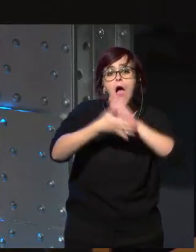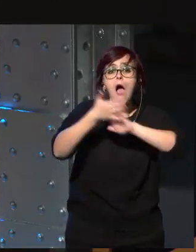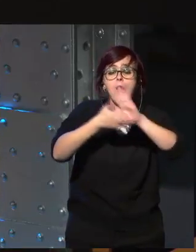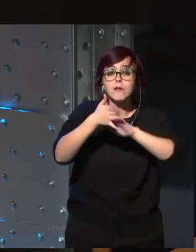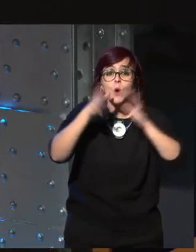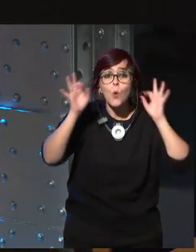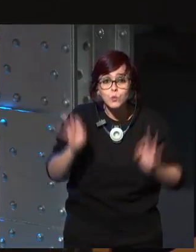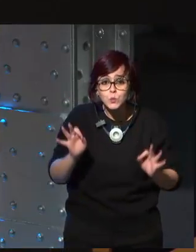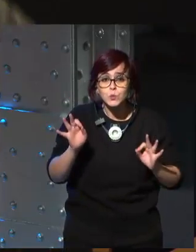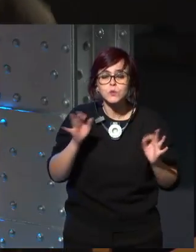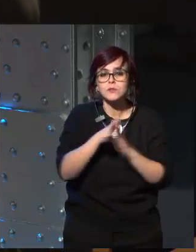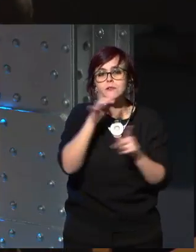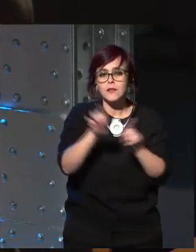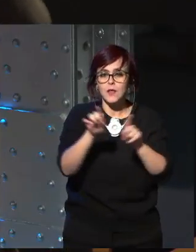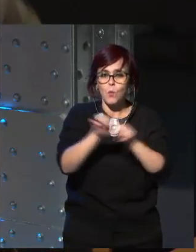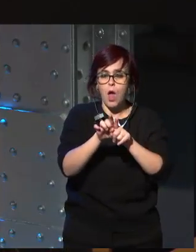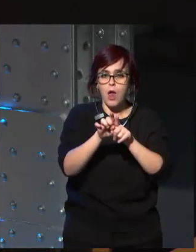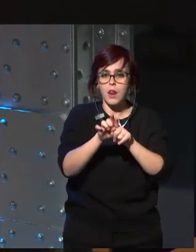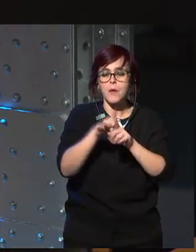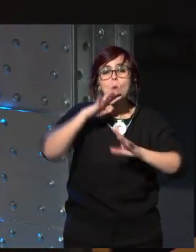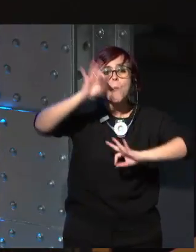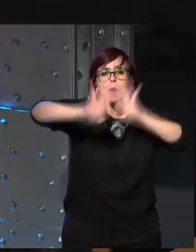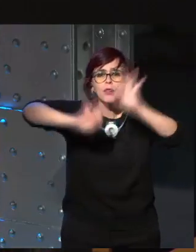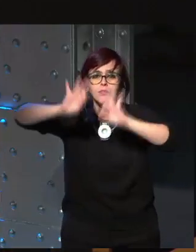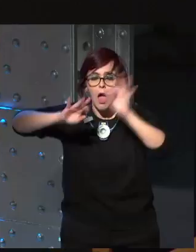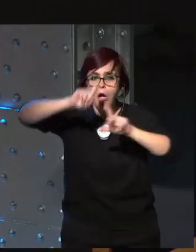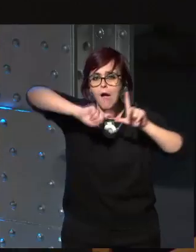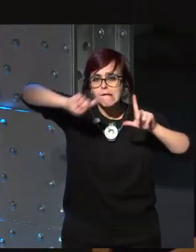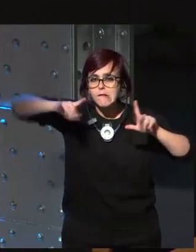And the authors said that it was like a scale